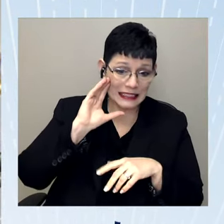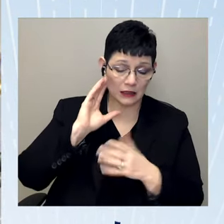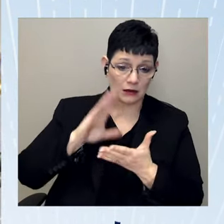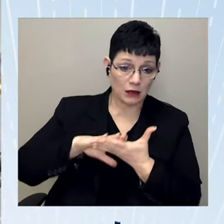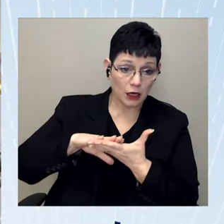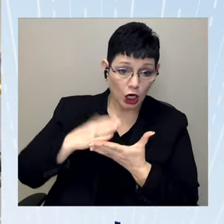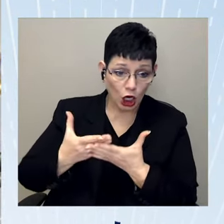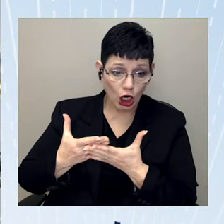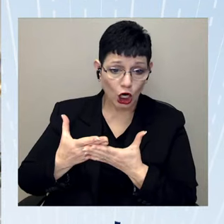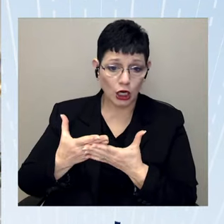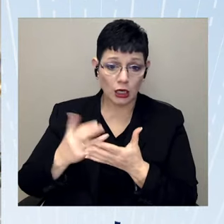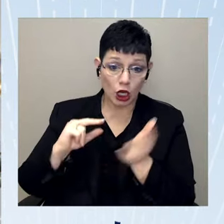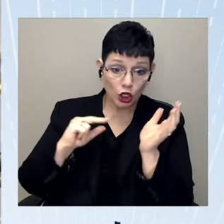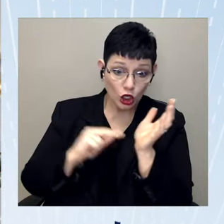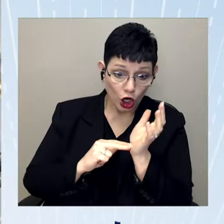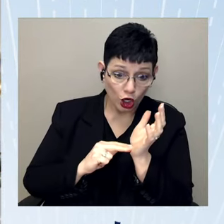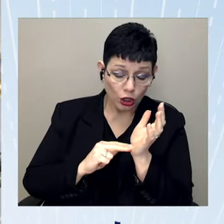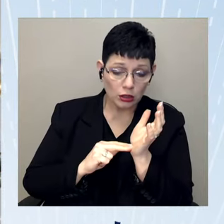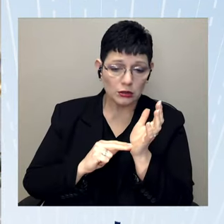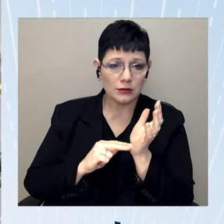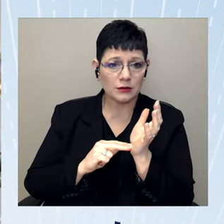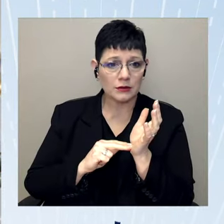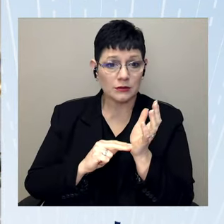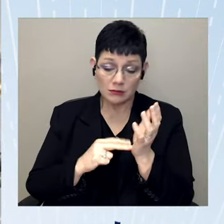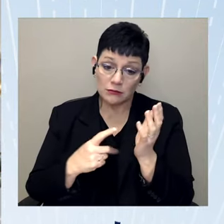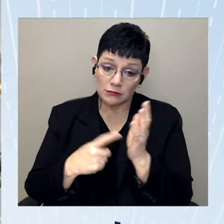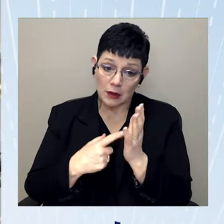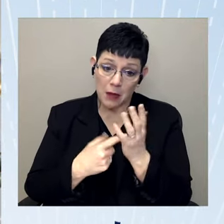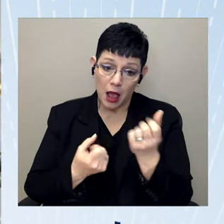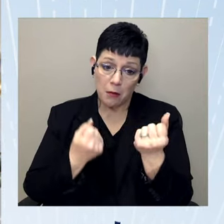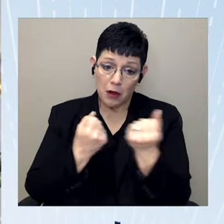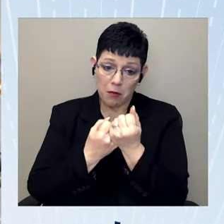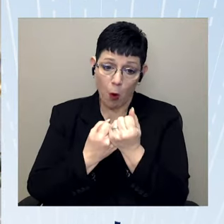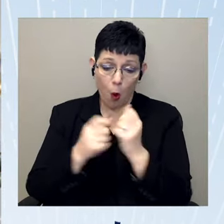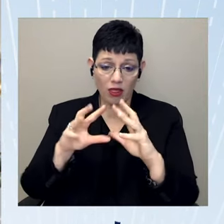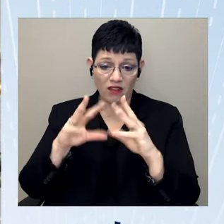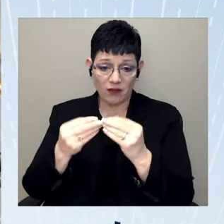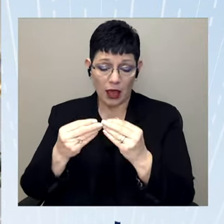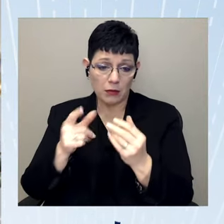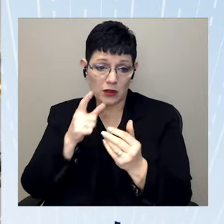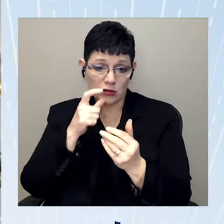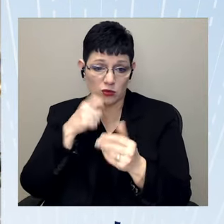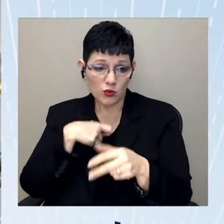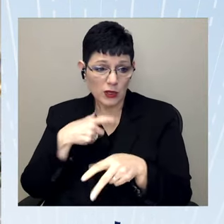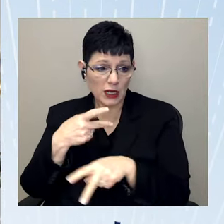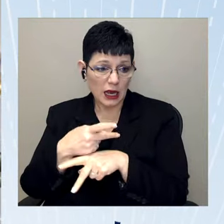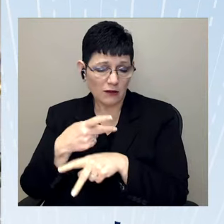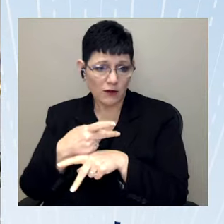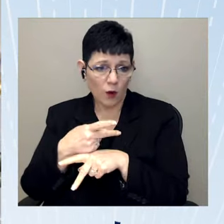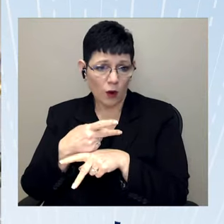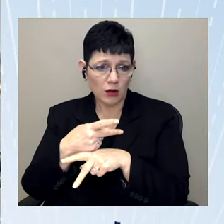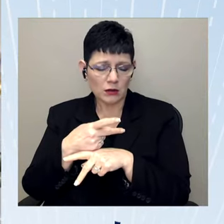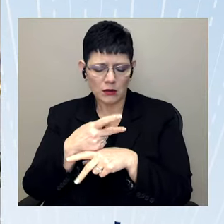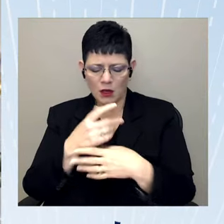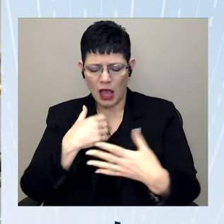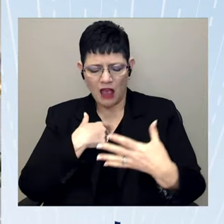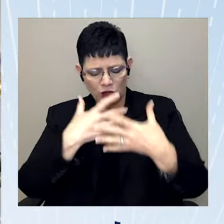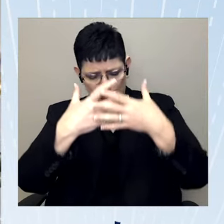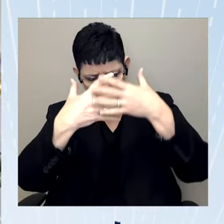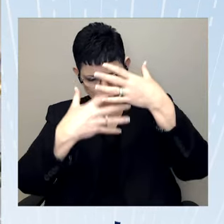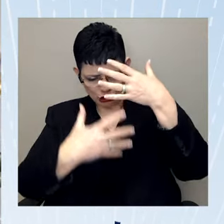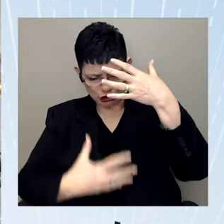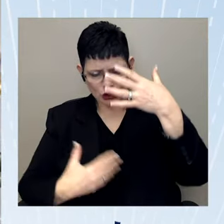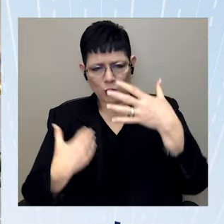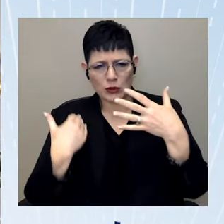the nurse, and even a support system to the families that we care for, and we do so much more. We have spent